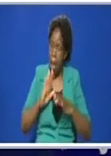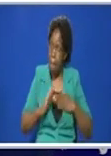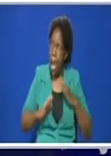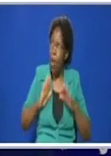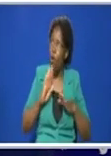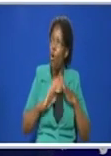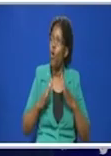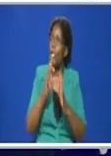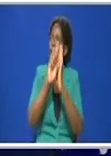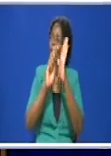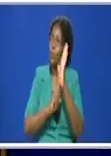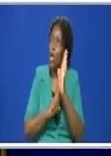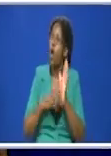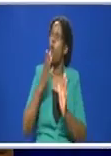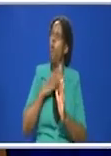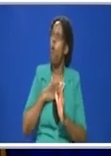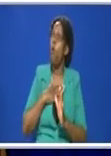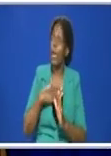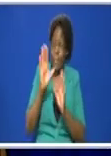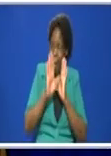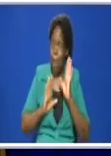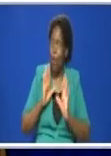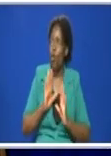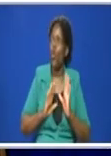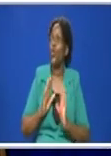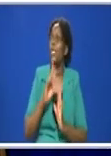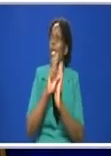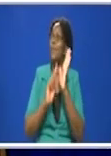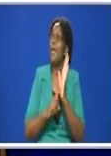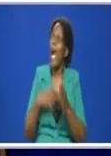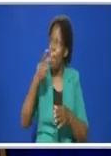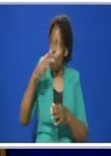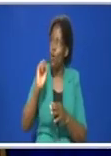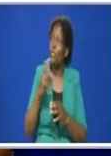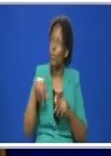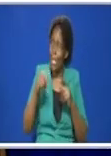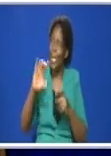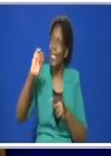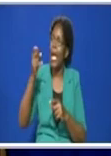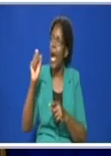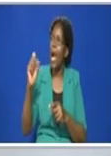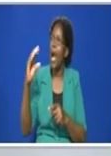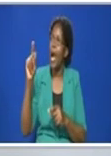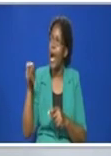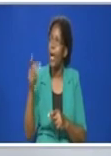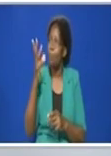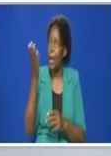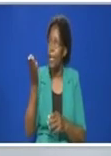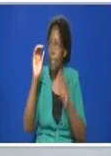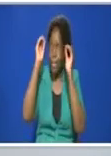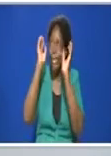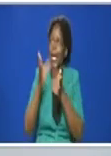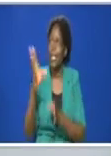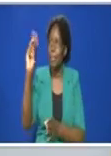lesson. My bad. It's a biology lesson. I'm your host for the day, Jack Mutina, and Mwalimu here.